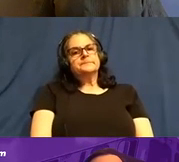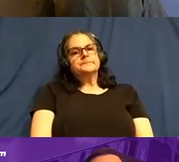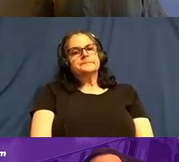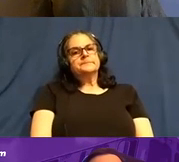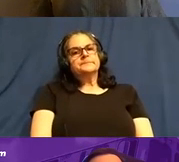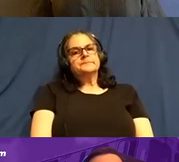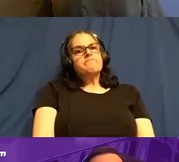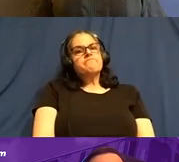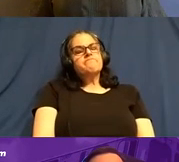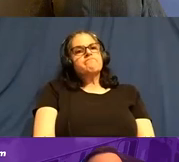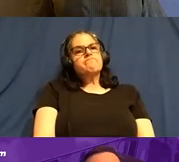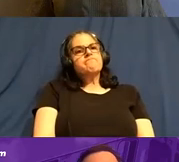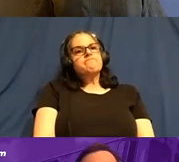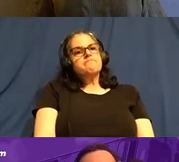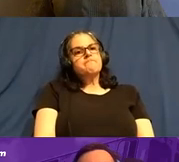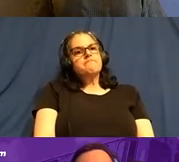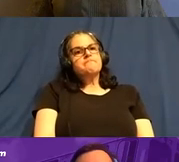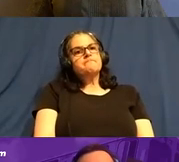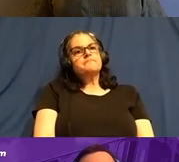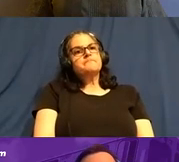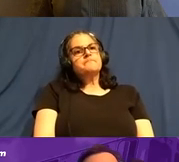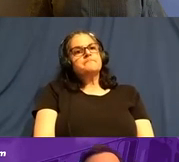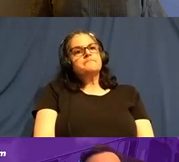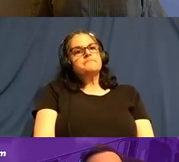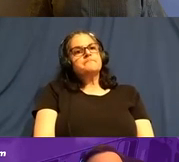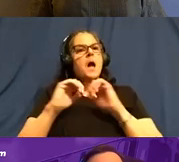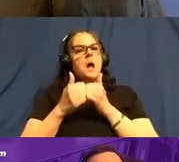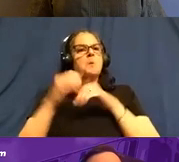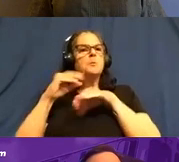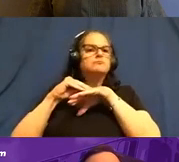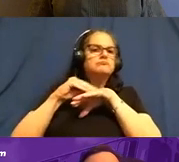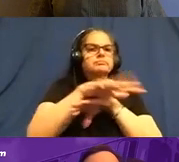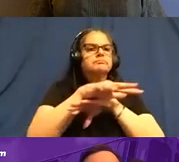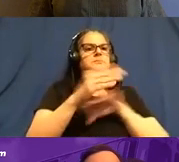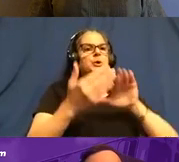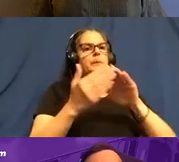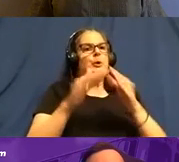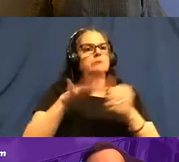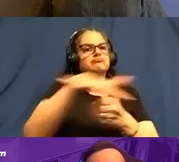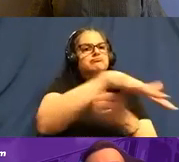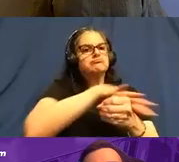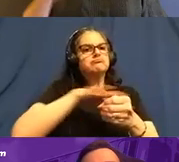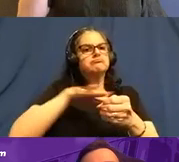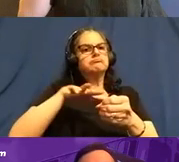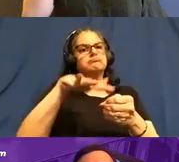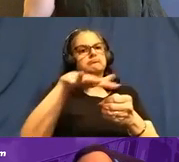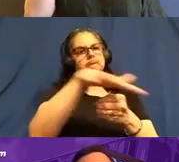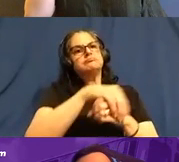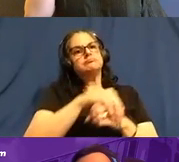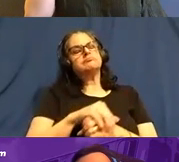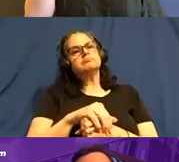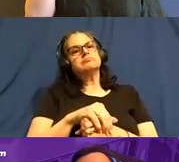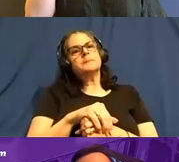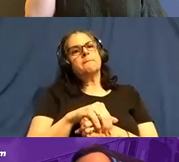So we're going to touch a little bit on the community impacts and mitigations of the next major aspect of work. So again, we're going to touch on